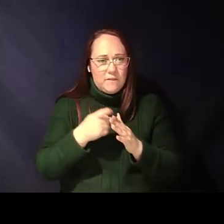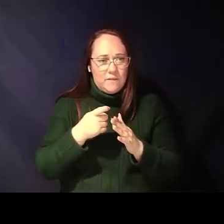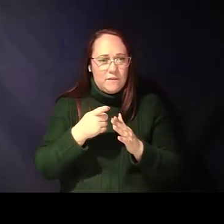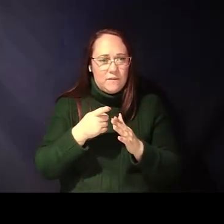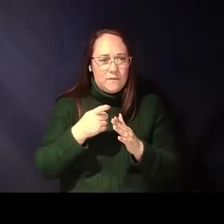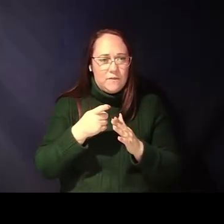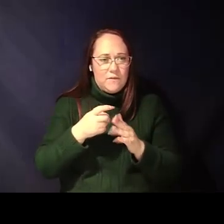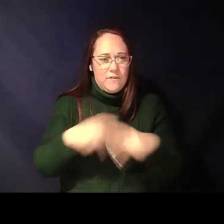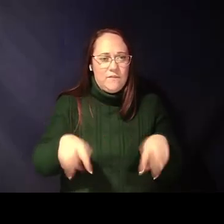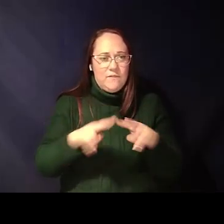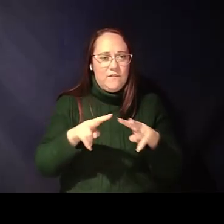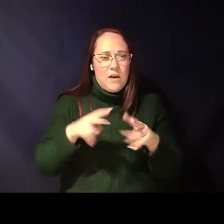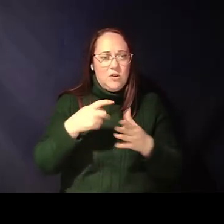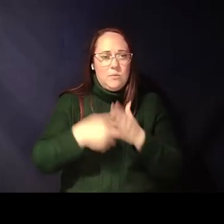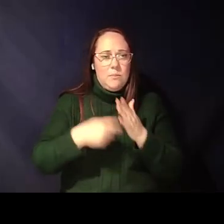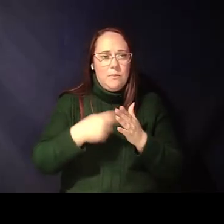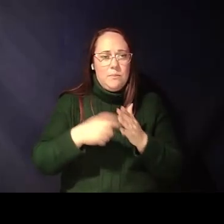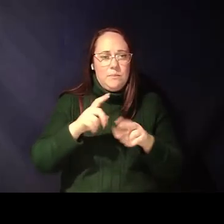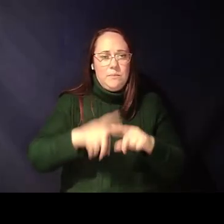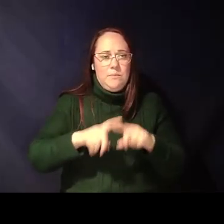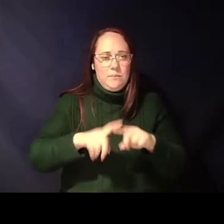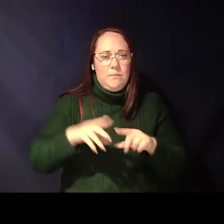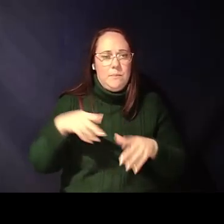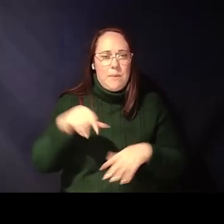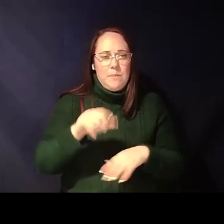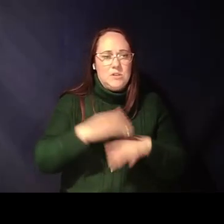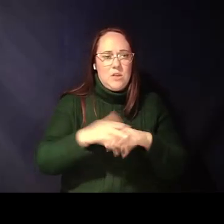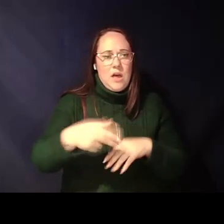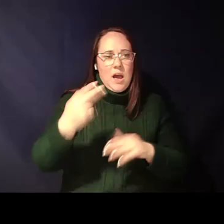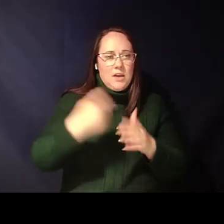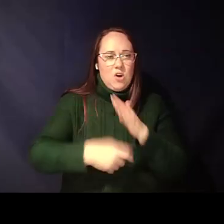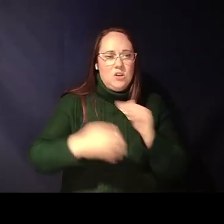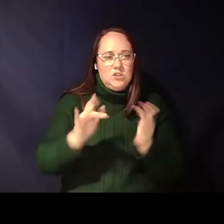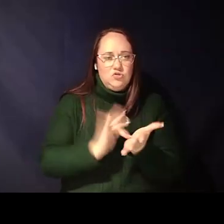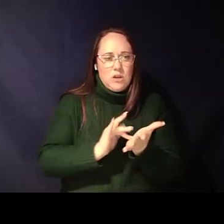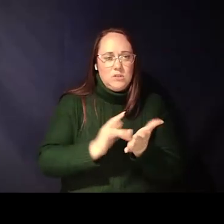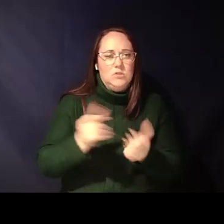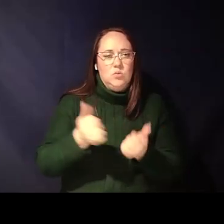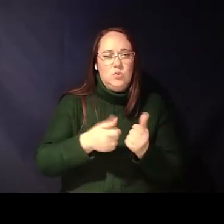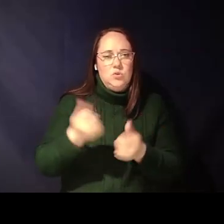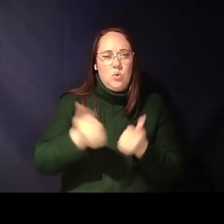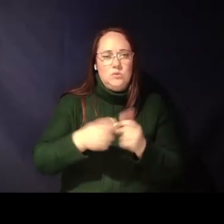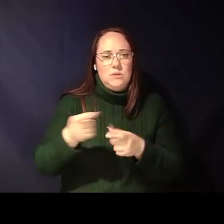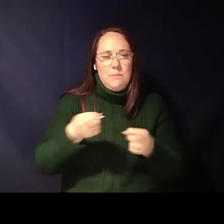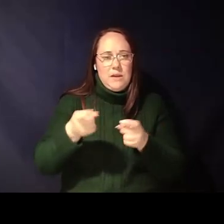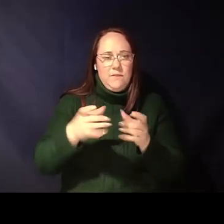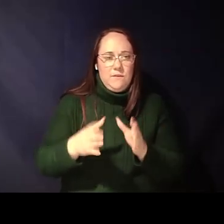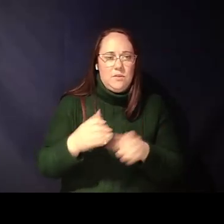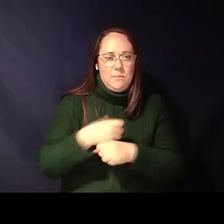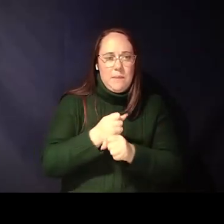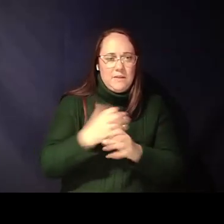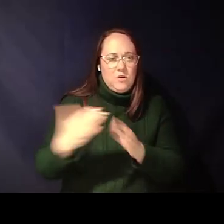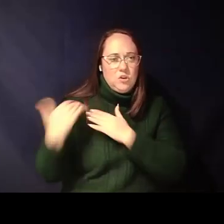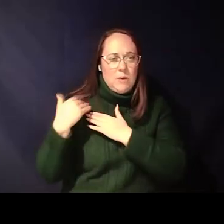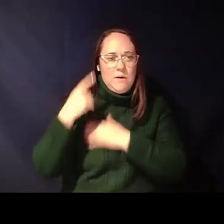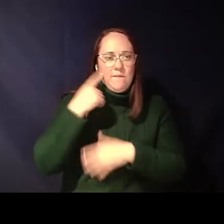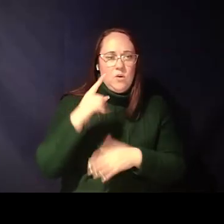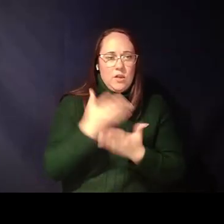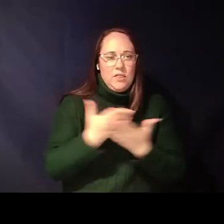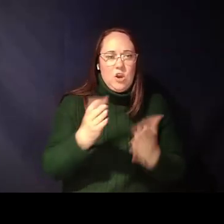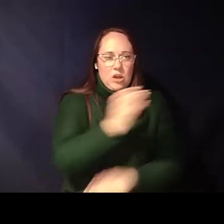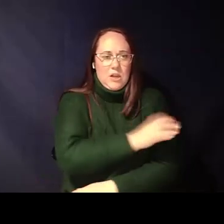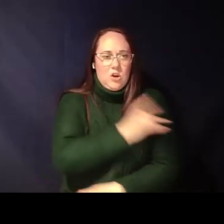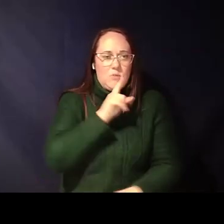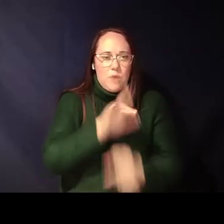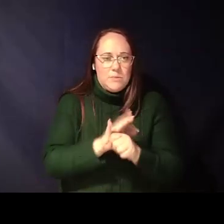which holds the manufacturer accountable for their clinical promises. So if they say this really expensive drug is going to do A, B, and C, and it doesn't, we want some of that money